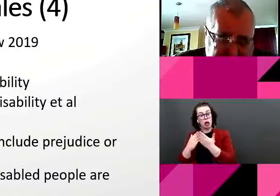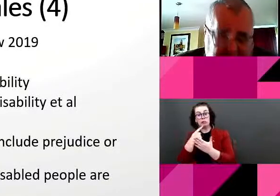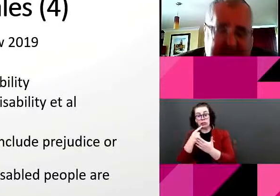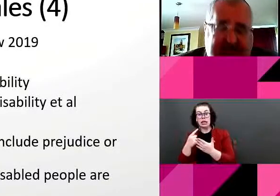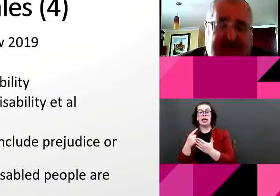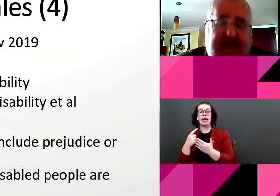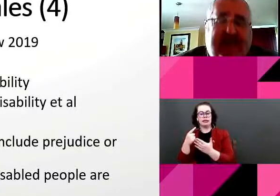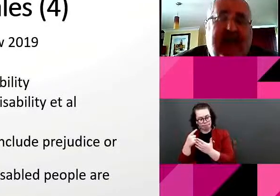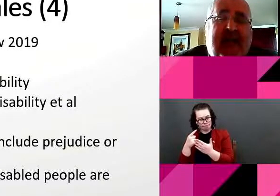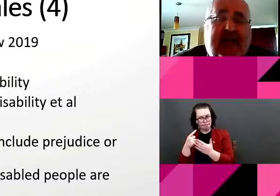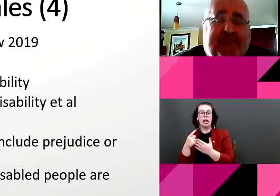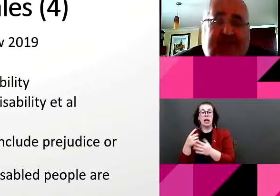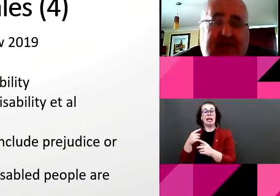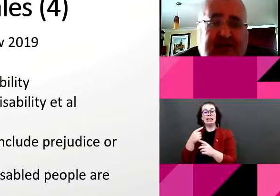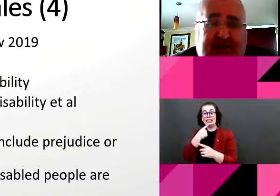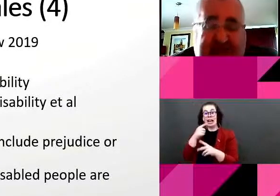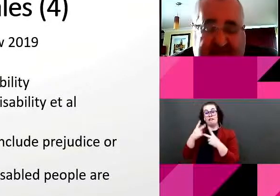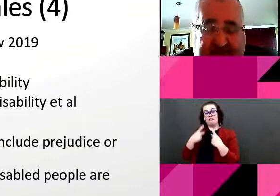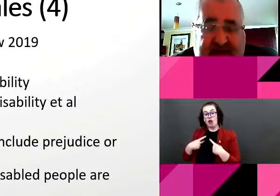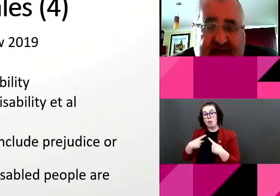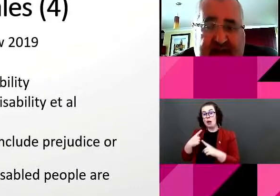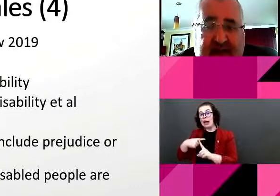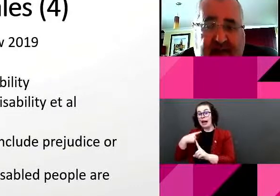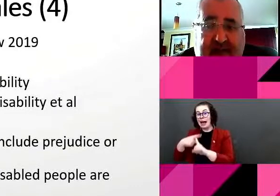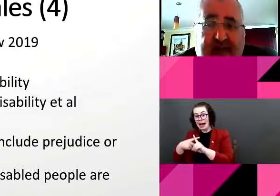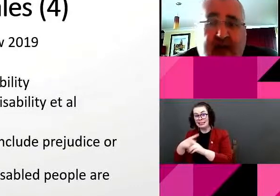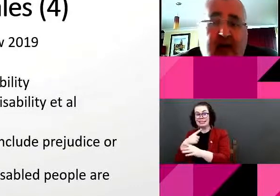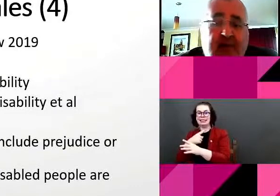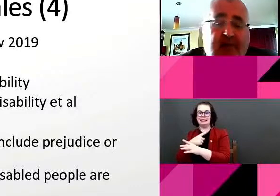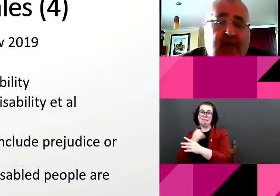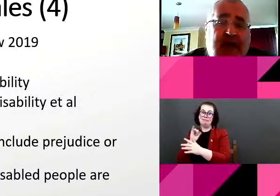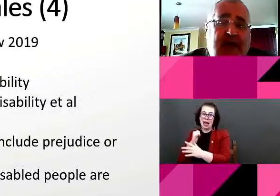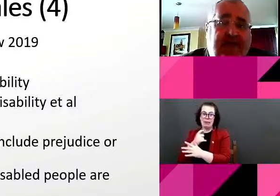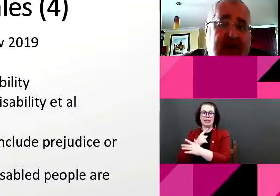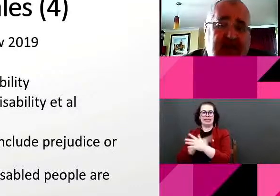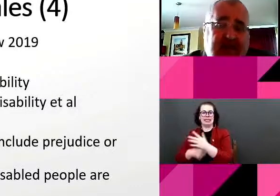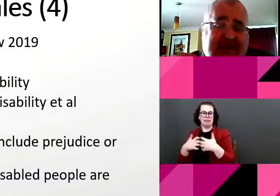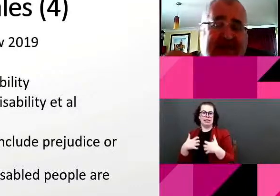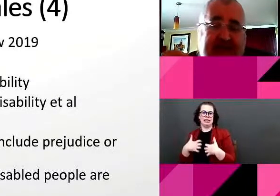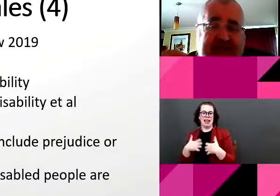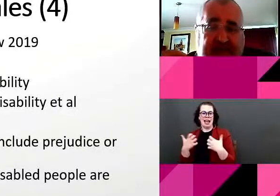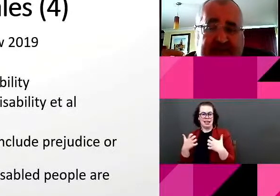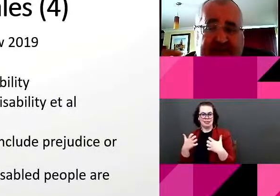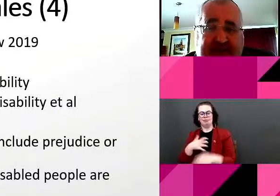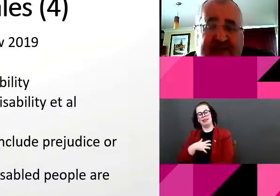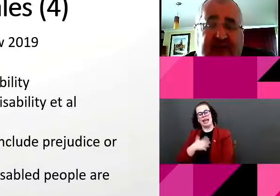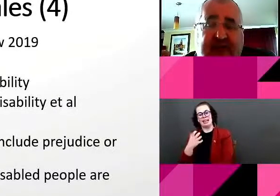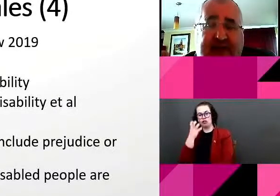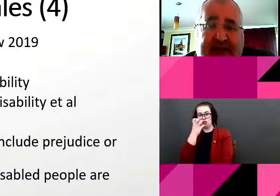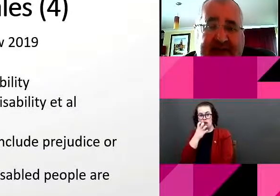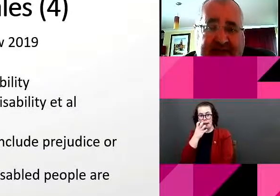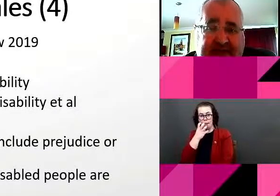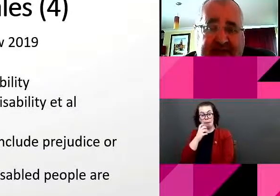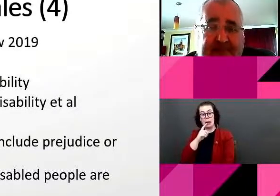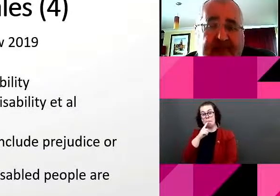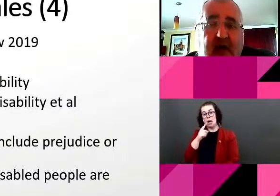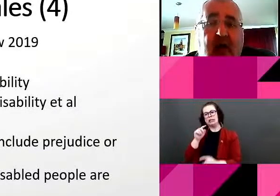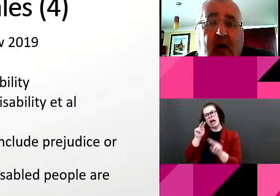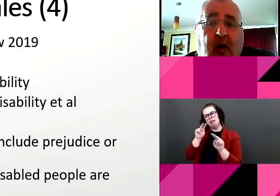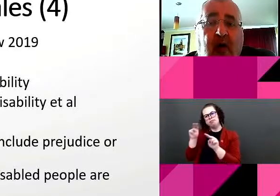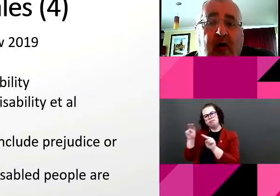and also identified as potentially disability hate crime. But what I found was the successful